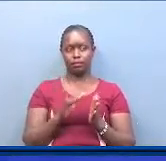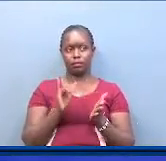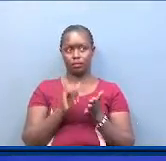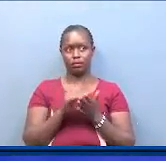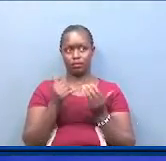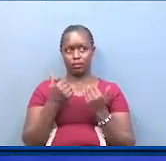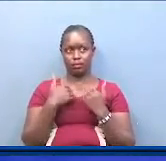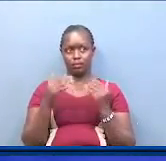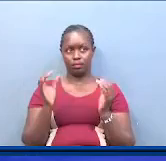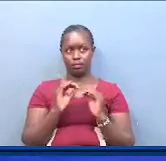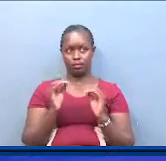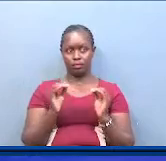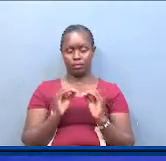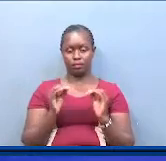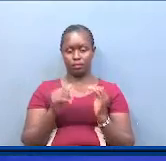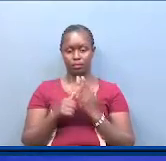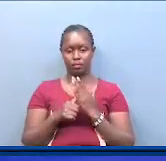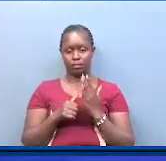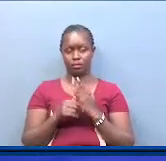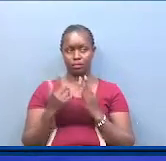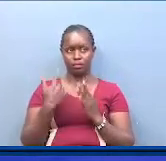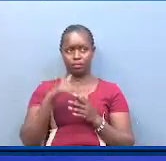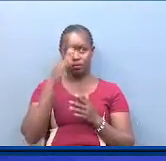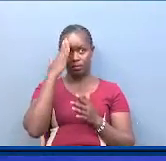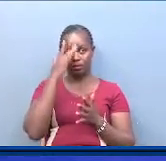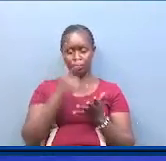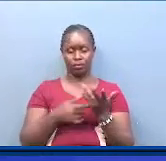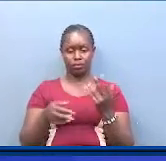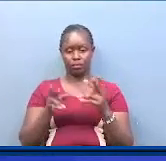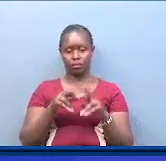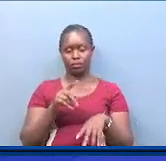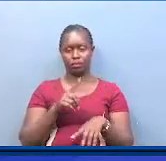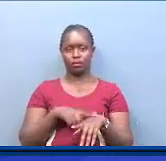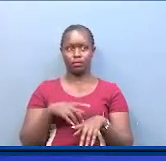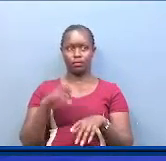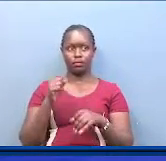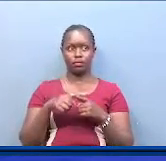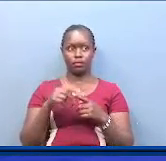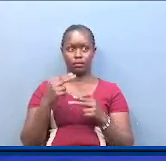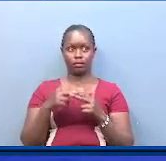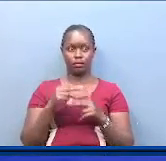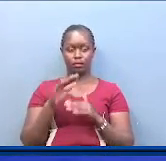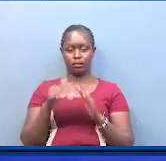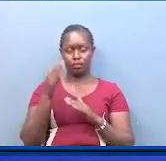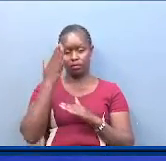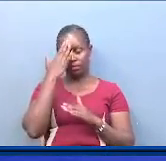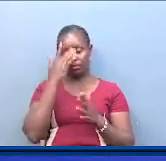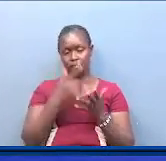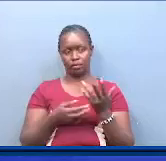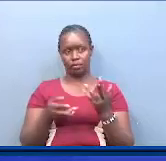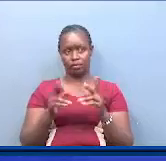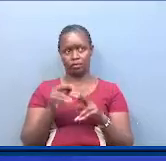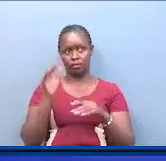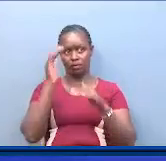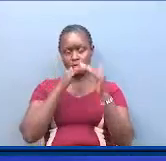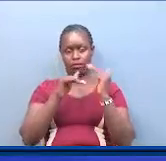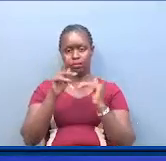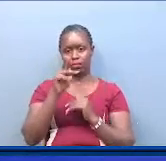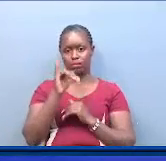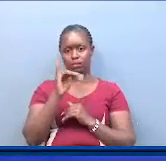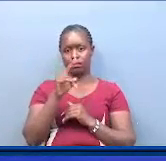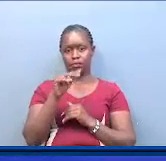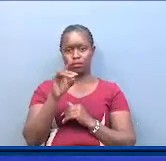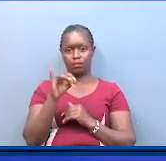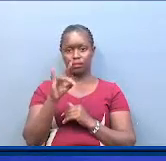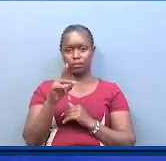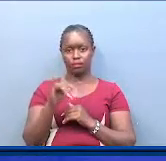they had no differences. We all know what happened when he was being named. We all know what happened to Professor Kidiki. And